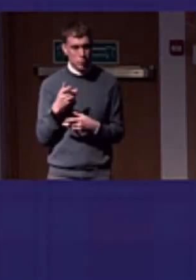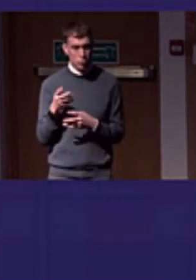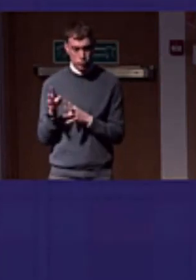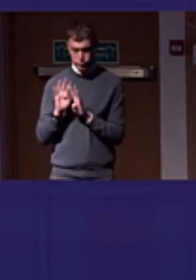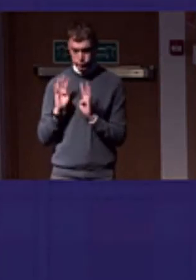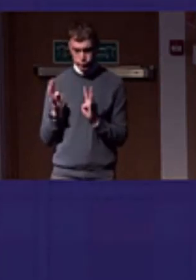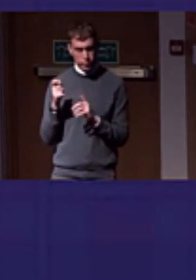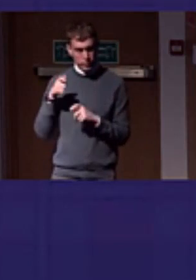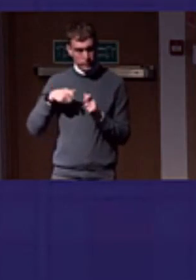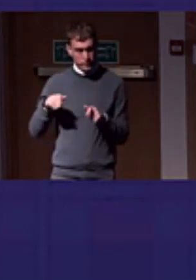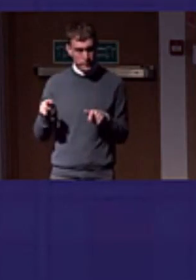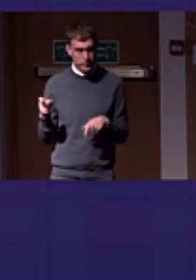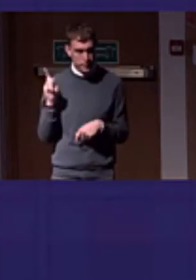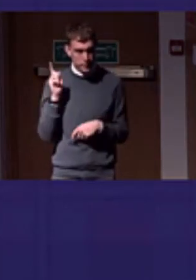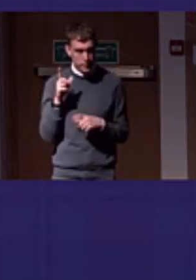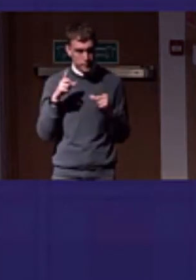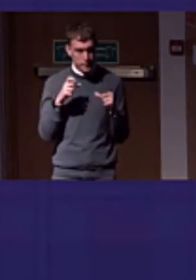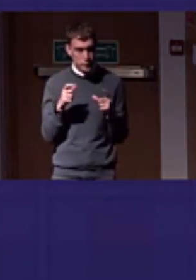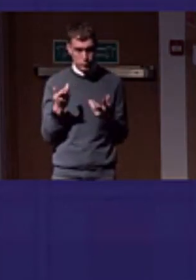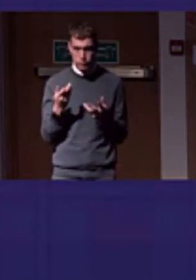came to me to tell me about their mental health situation.